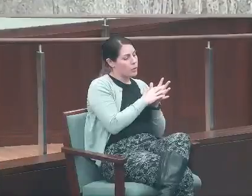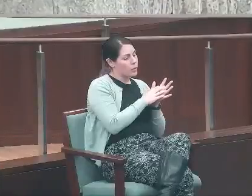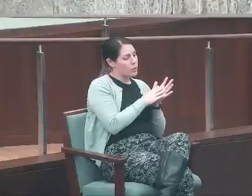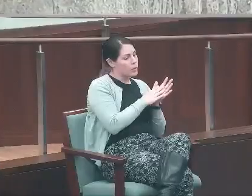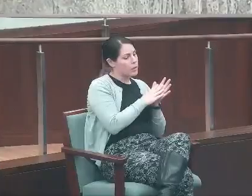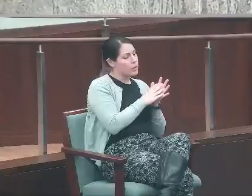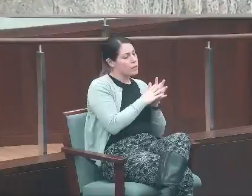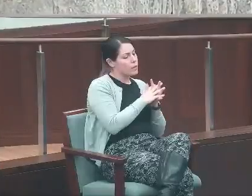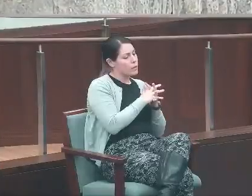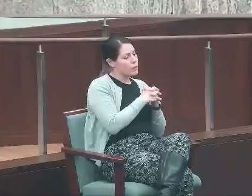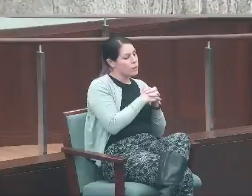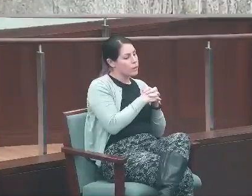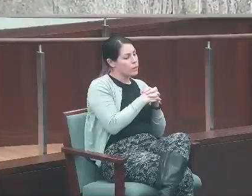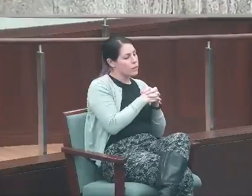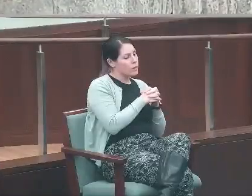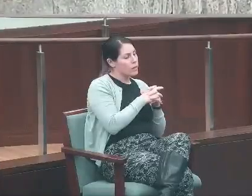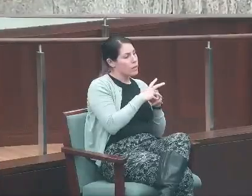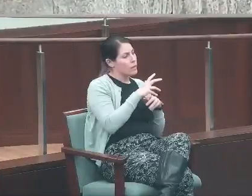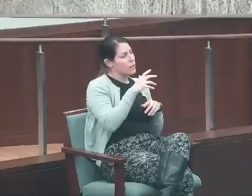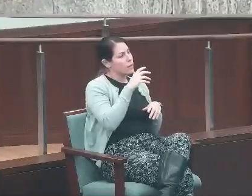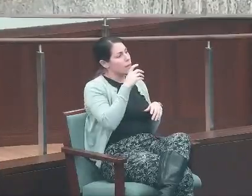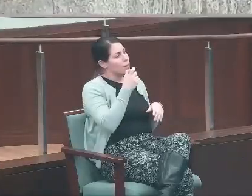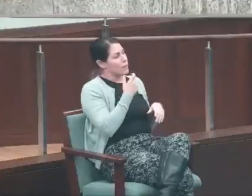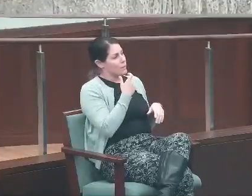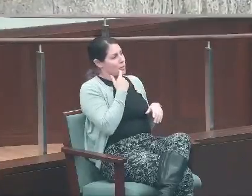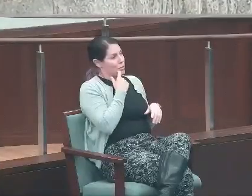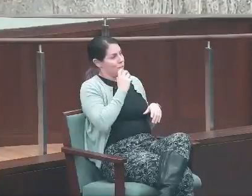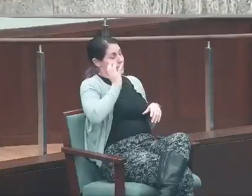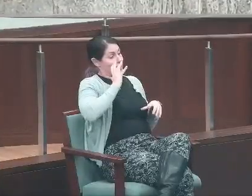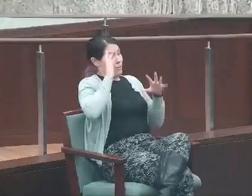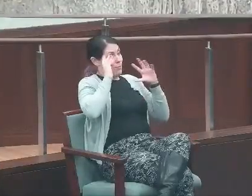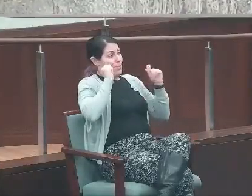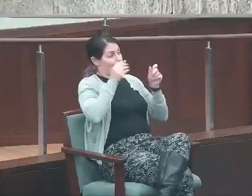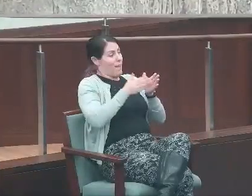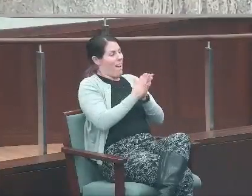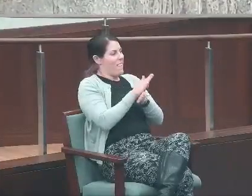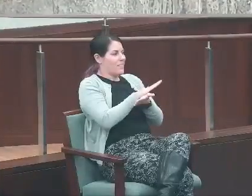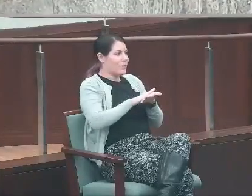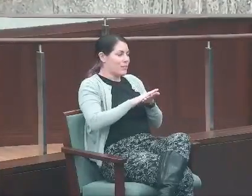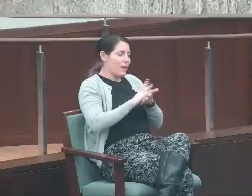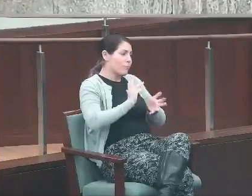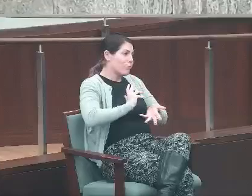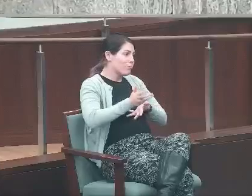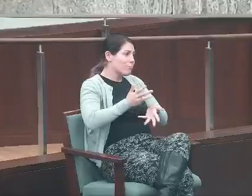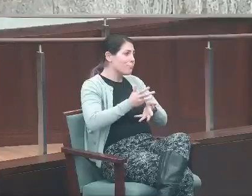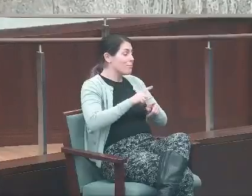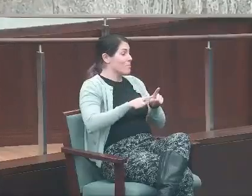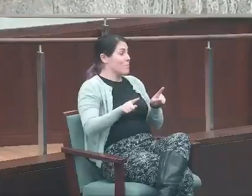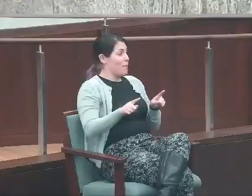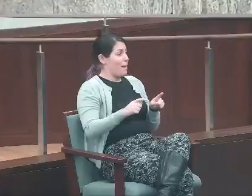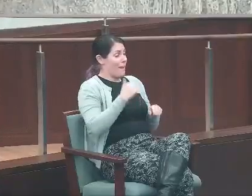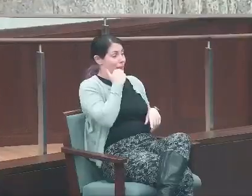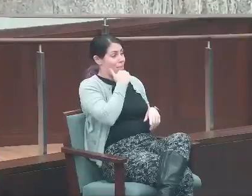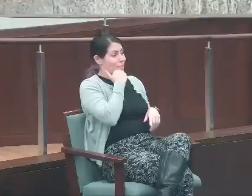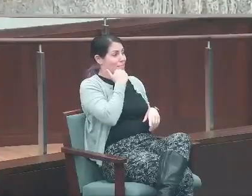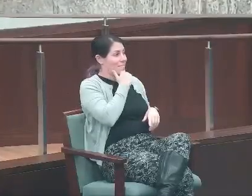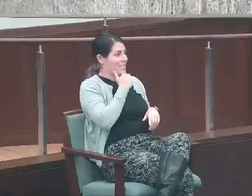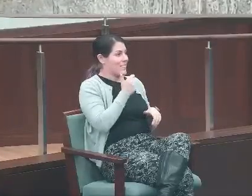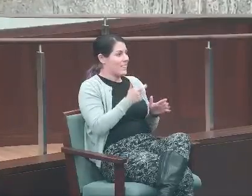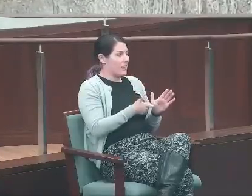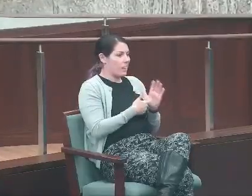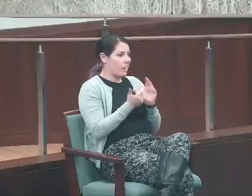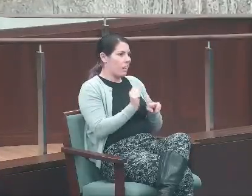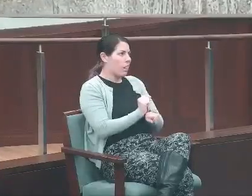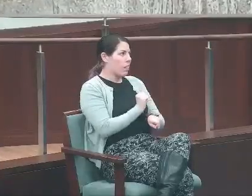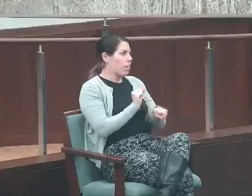have the day-to-day worries and tribulations that the president has. So I'm really